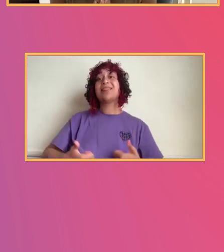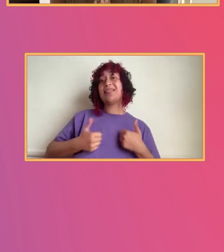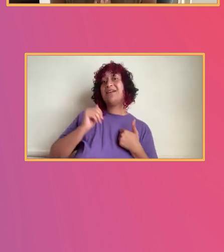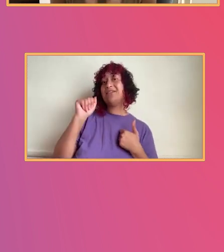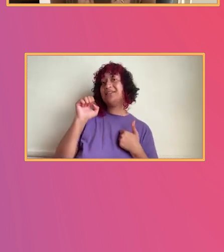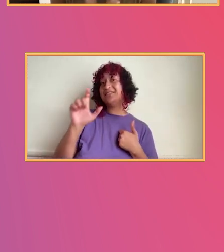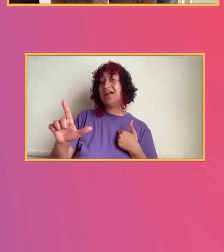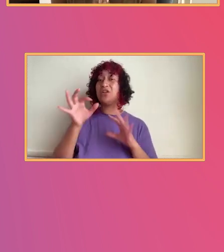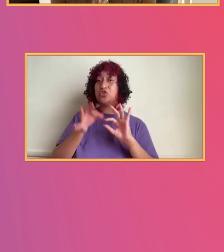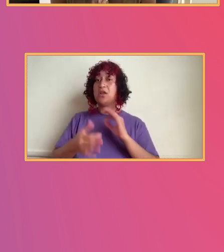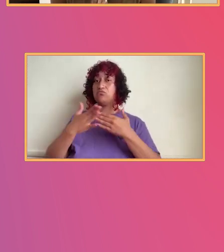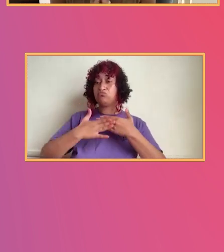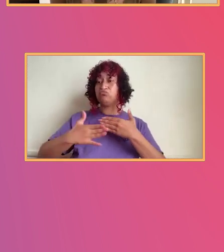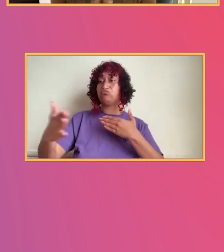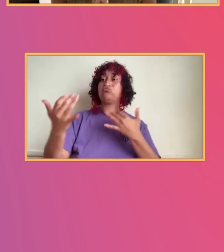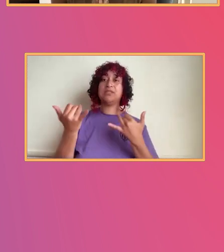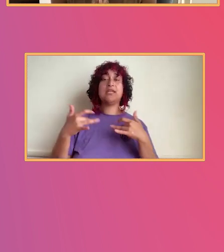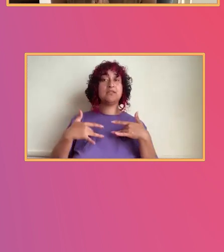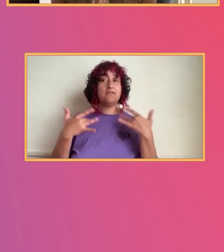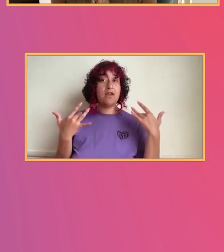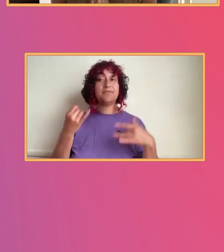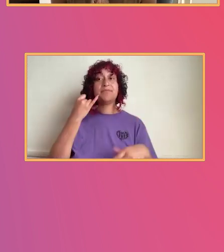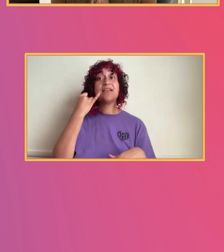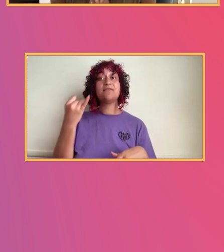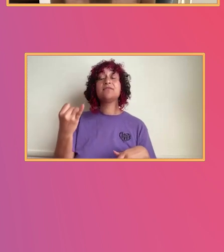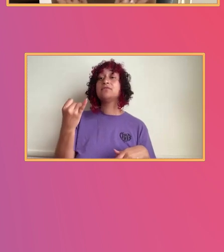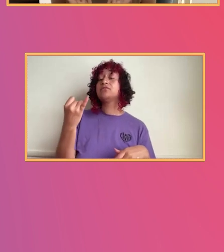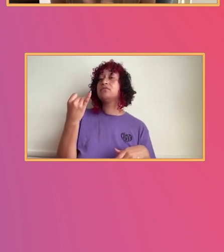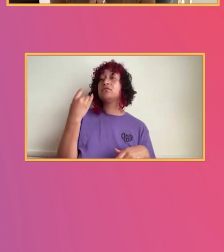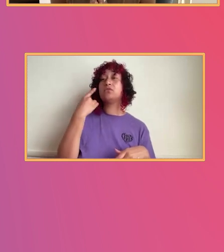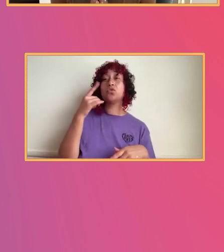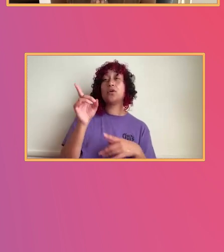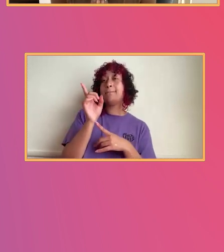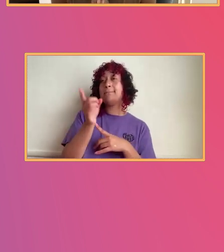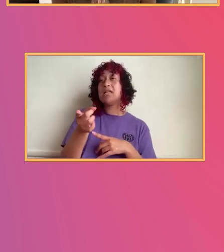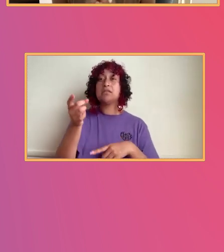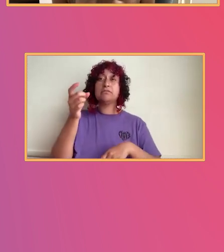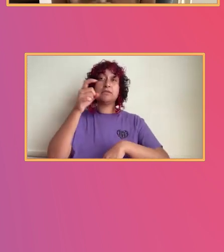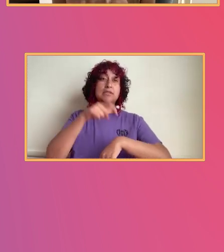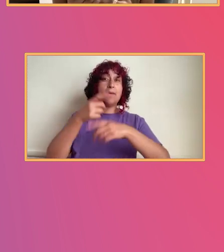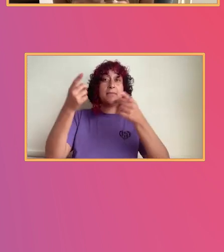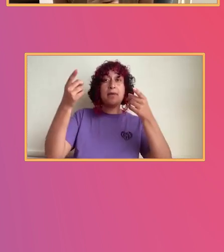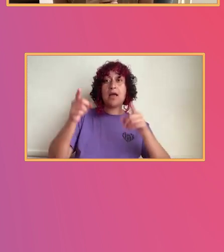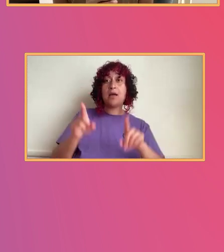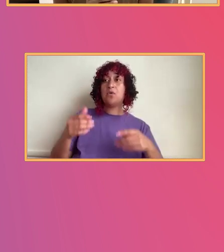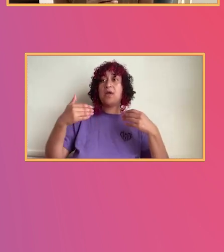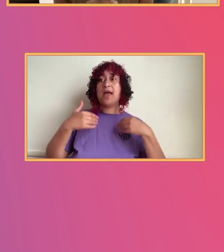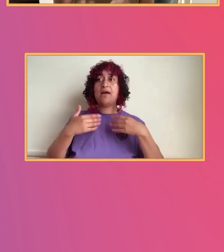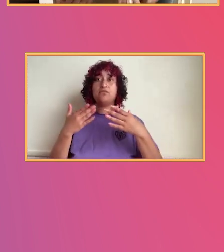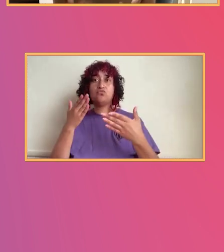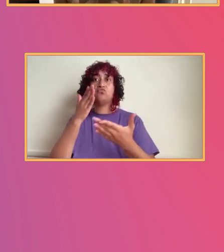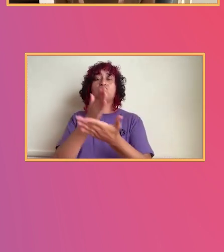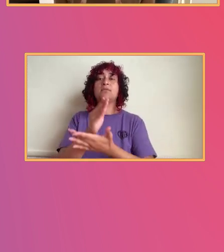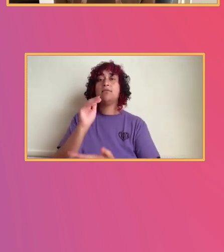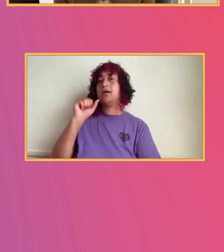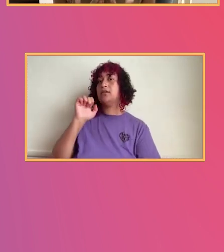be offered throughout this entire session. If at for some moment in some time we have an interruption to that